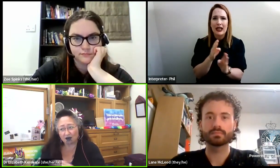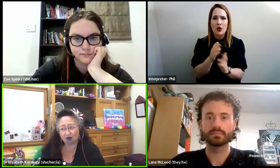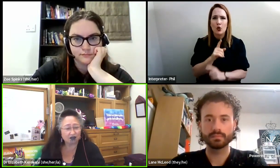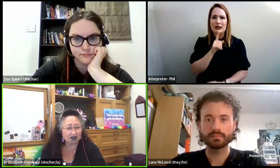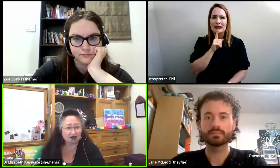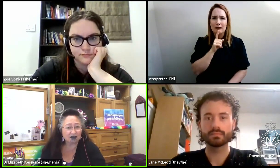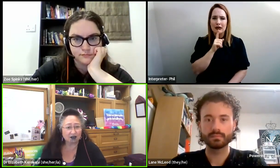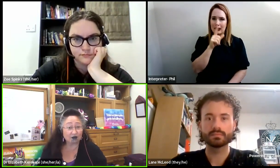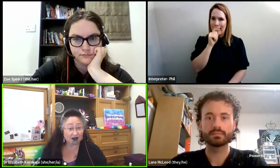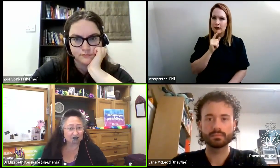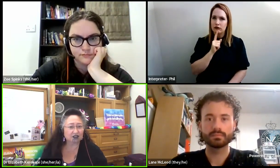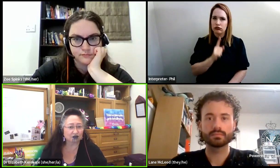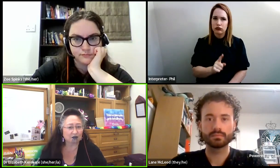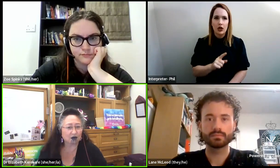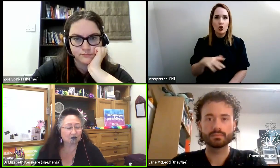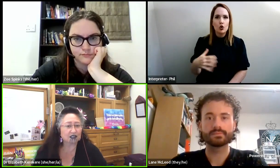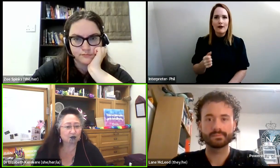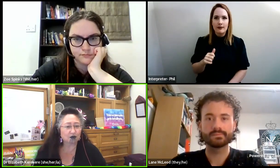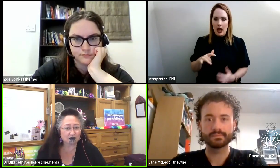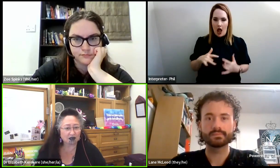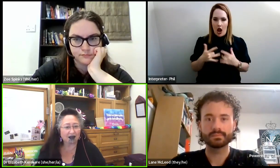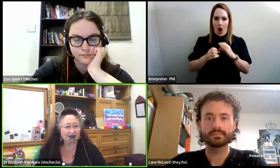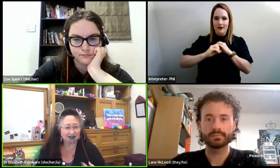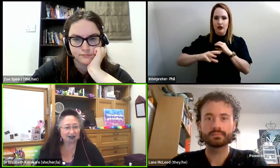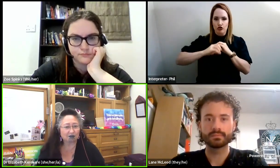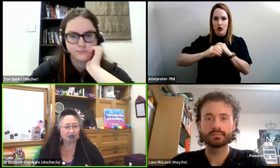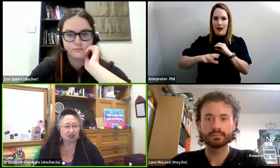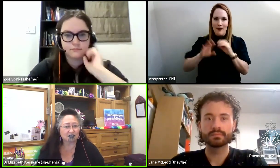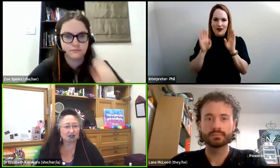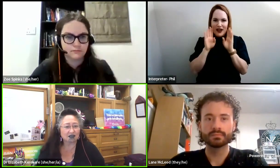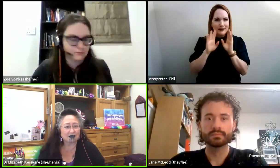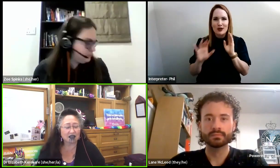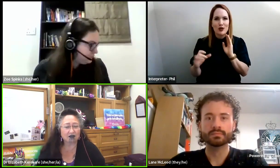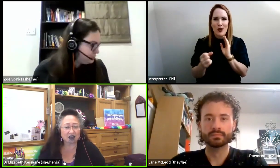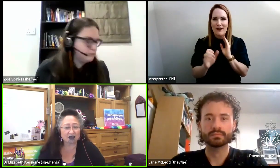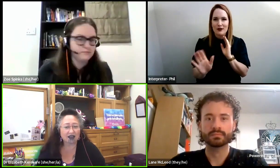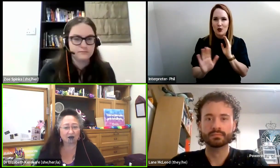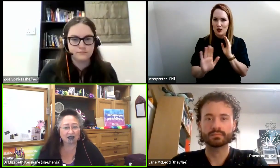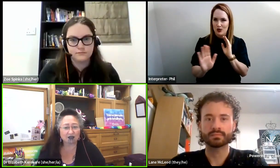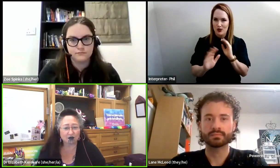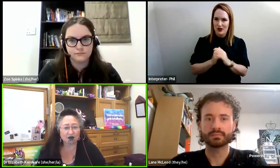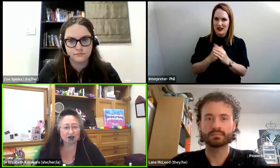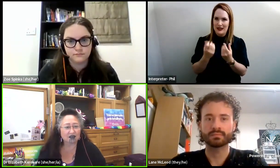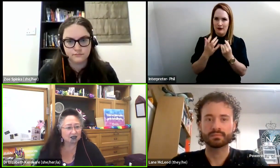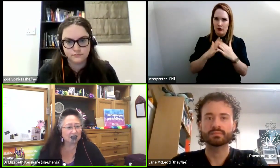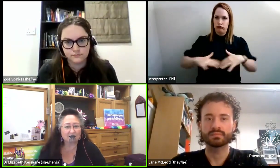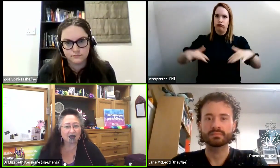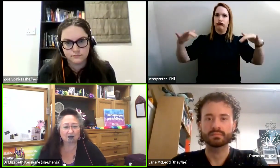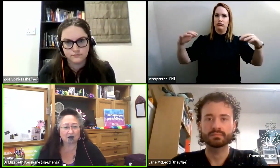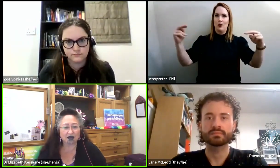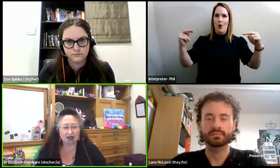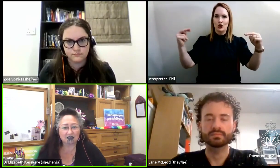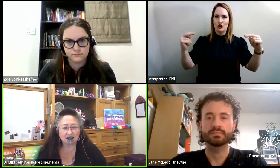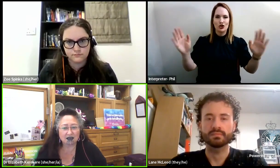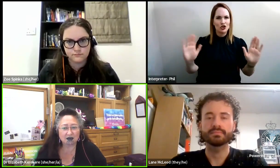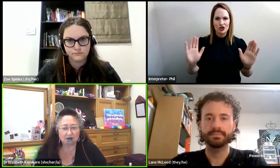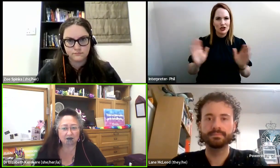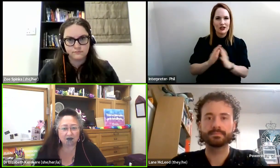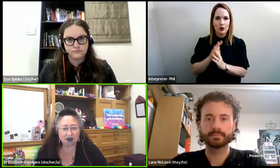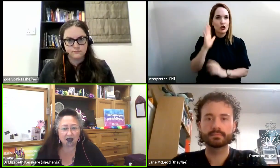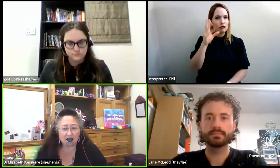be on the live streaming or Facebook submissions here in the hearing. So just keep that in mind.